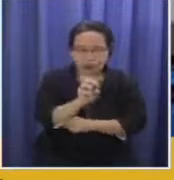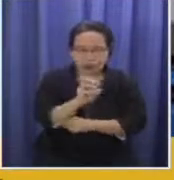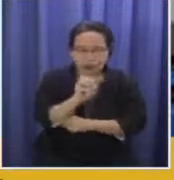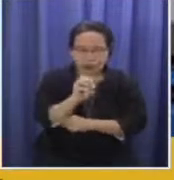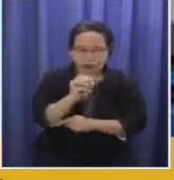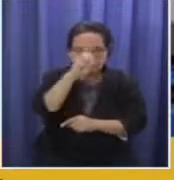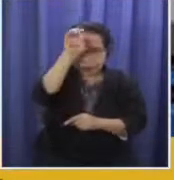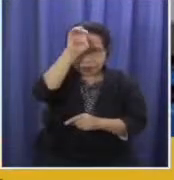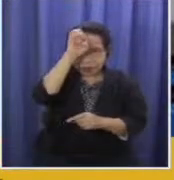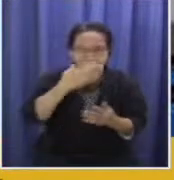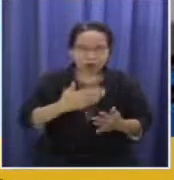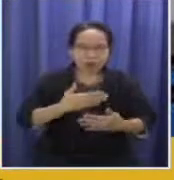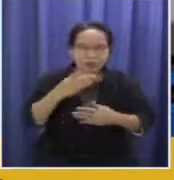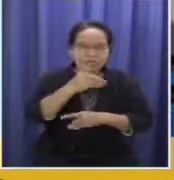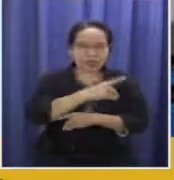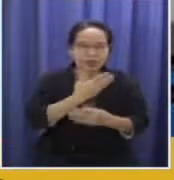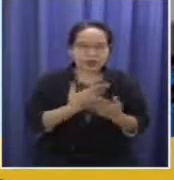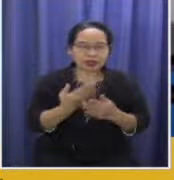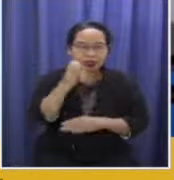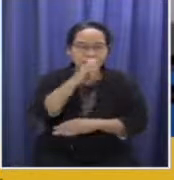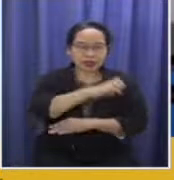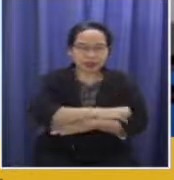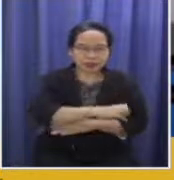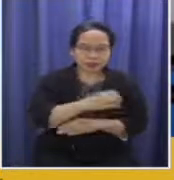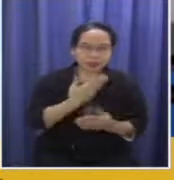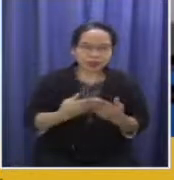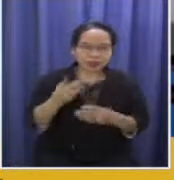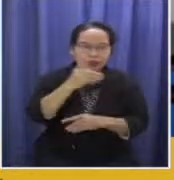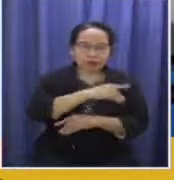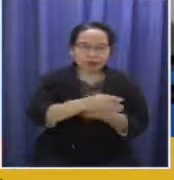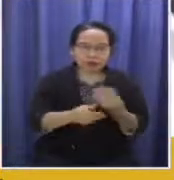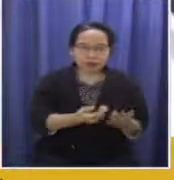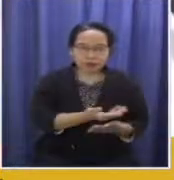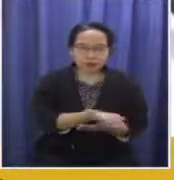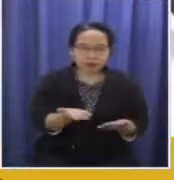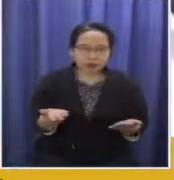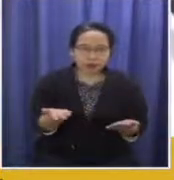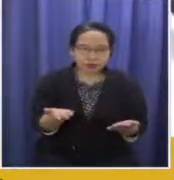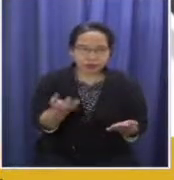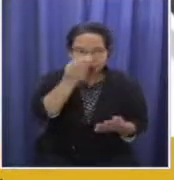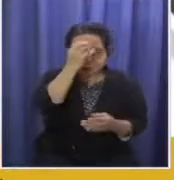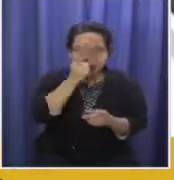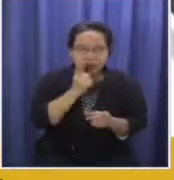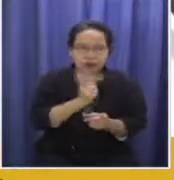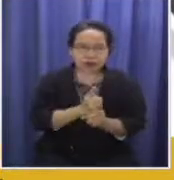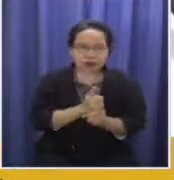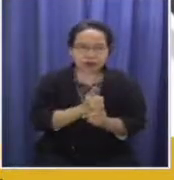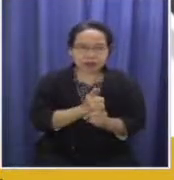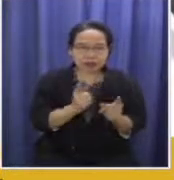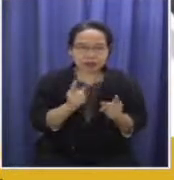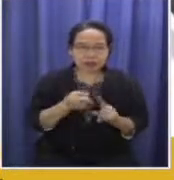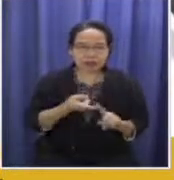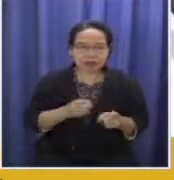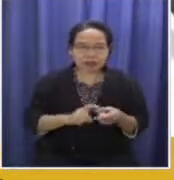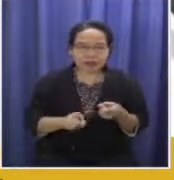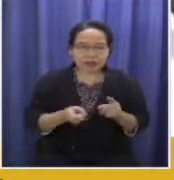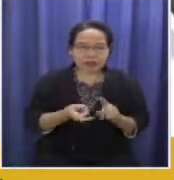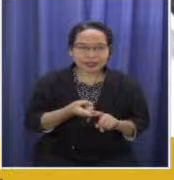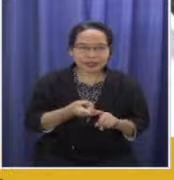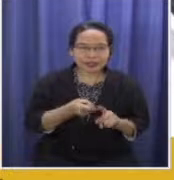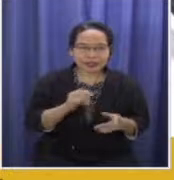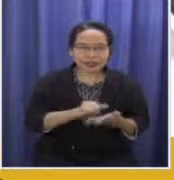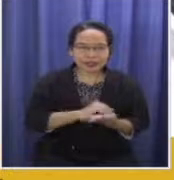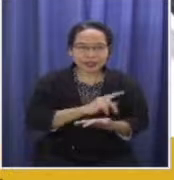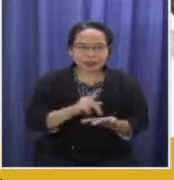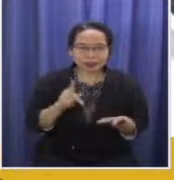to you. Gandang gabi po. Good evening, good day, everyone, brothers and sisters and friends in that